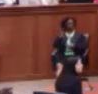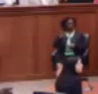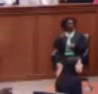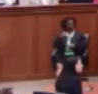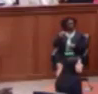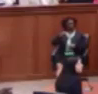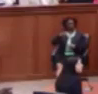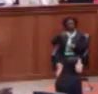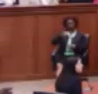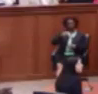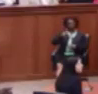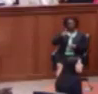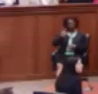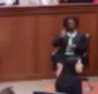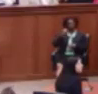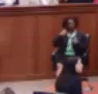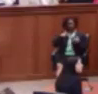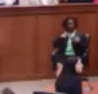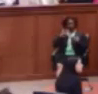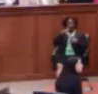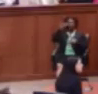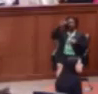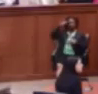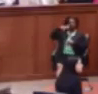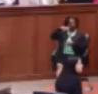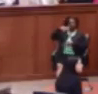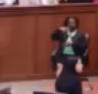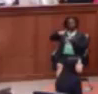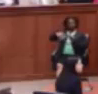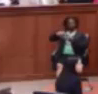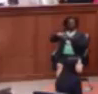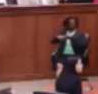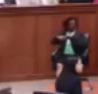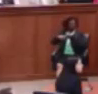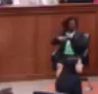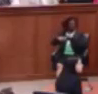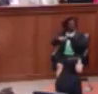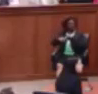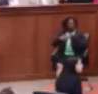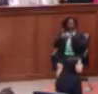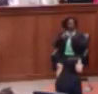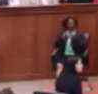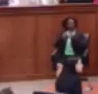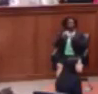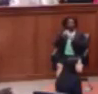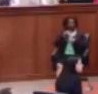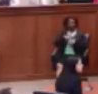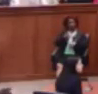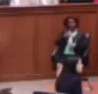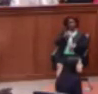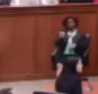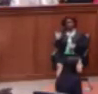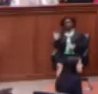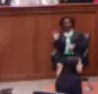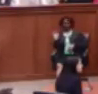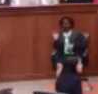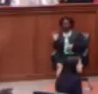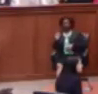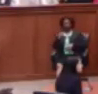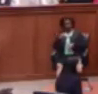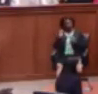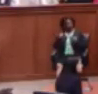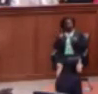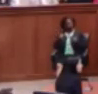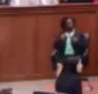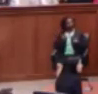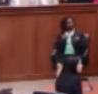parent engagement session from 9 to 10, 8 to 9. So we can sit down and take some of this time to